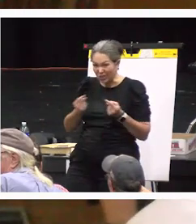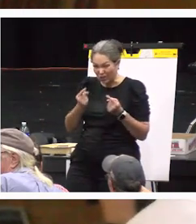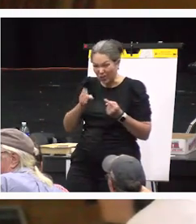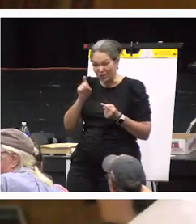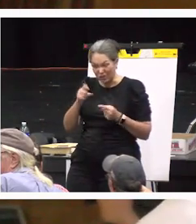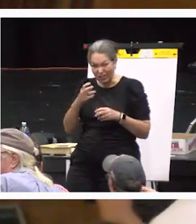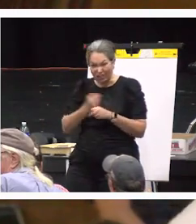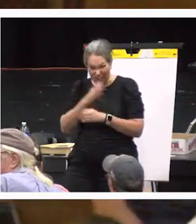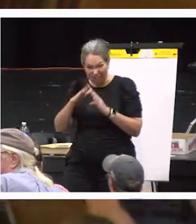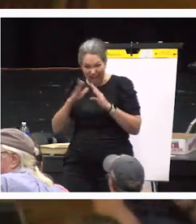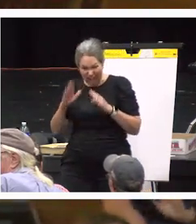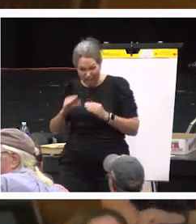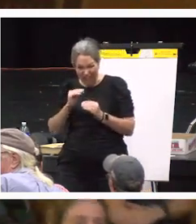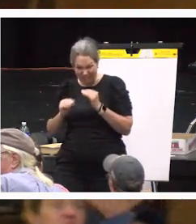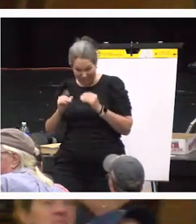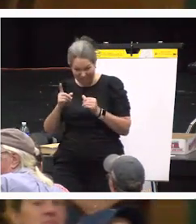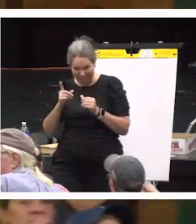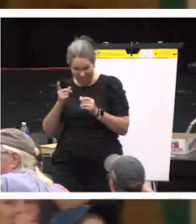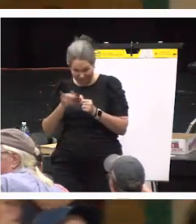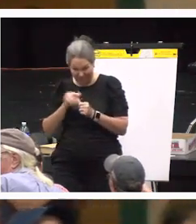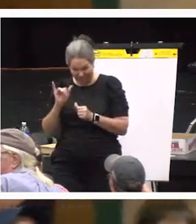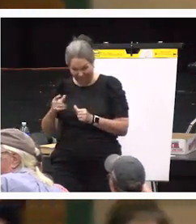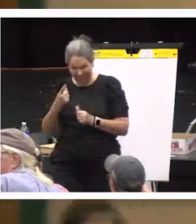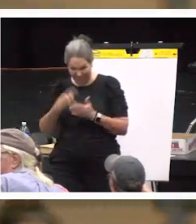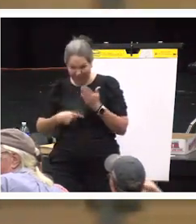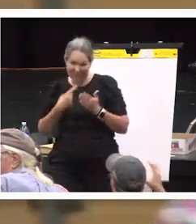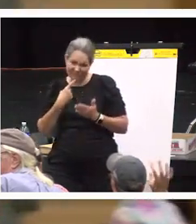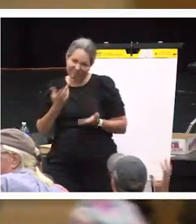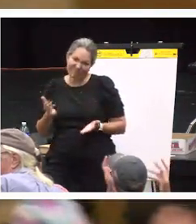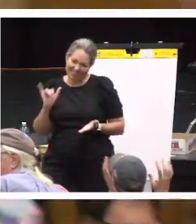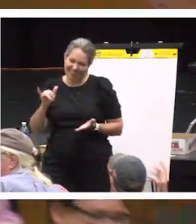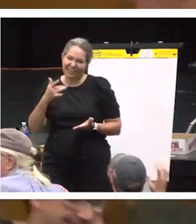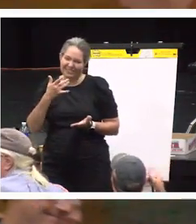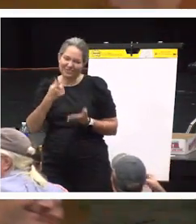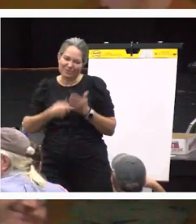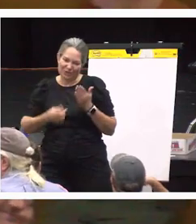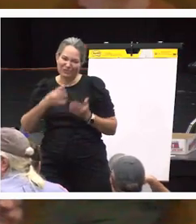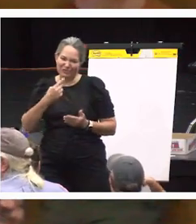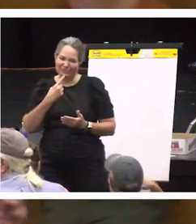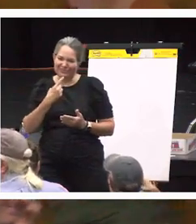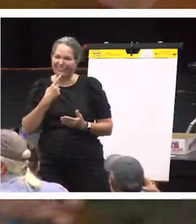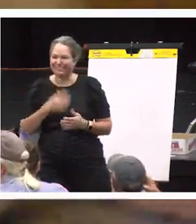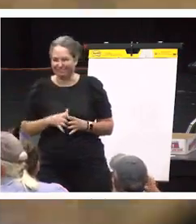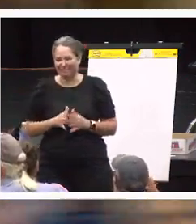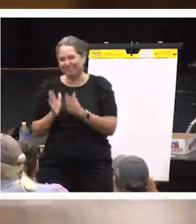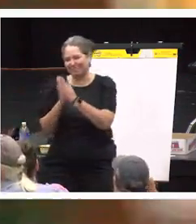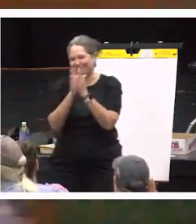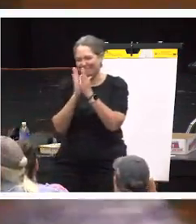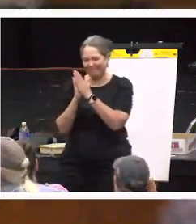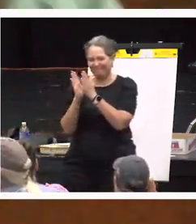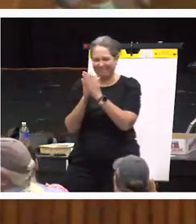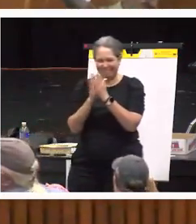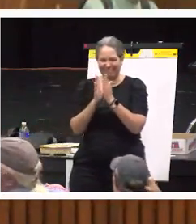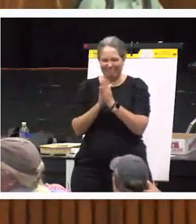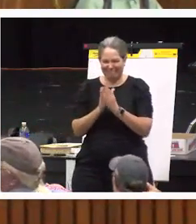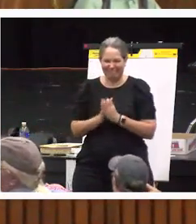their houses fixed first, and that should be a cornerstone priority. Thank you so much.